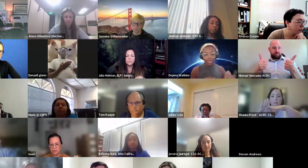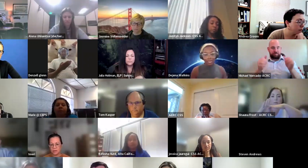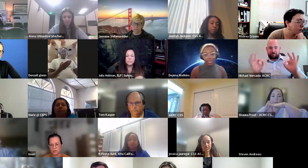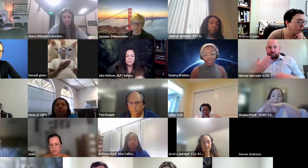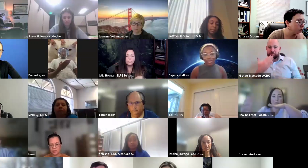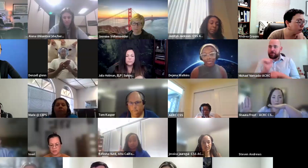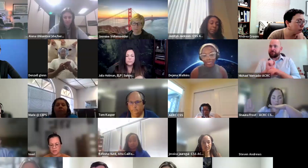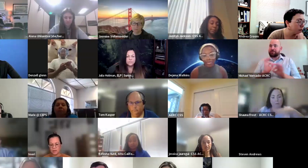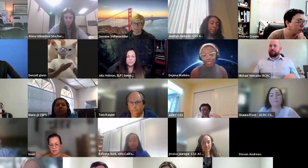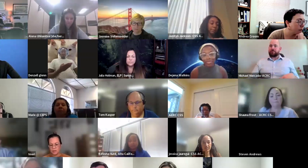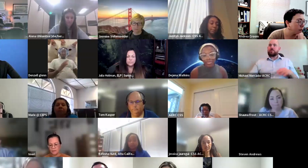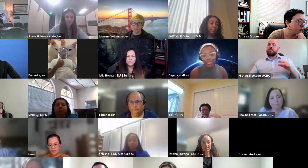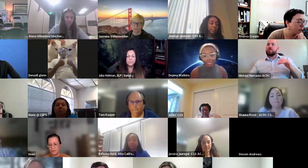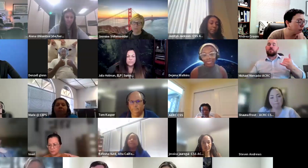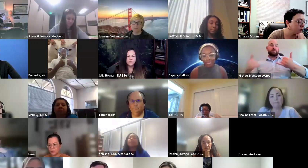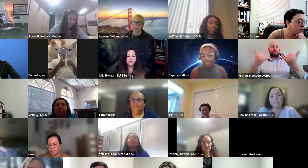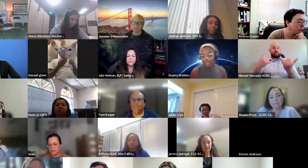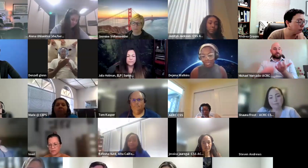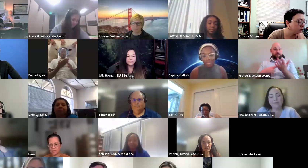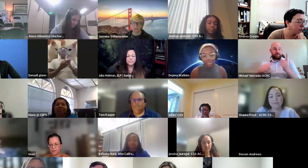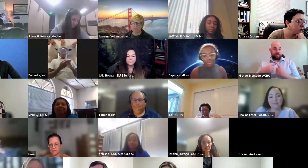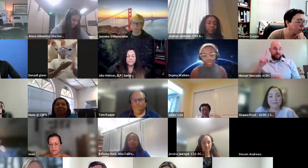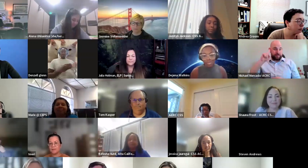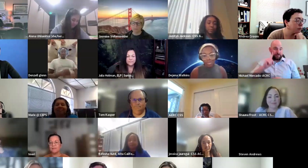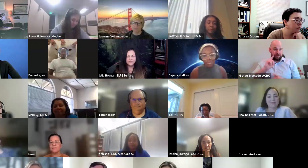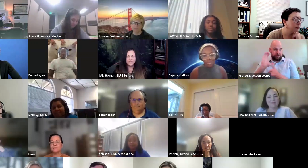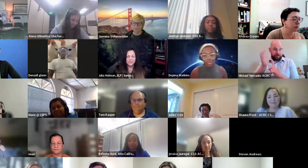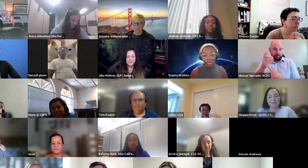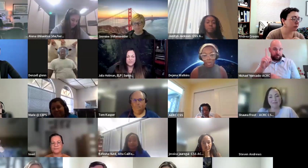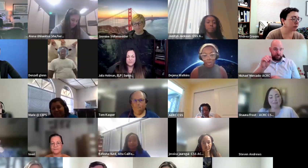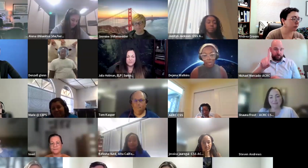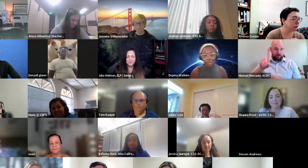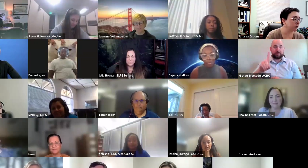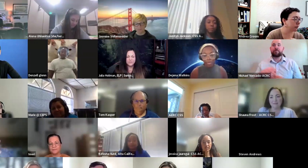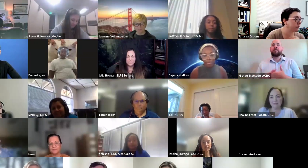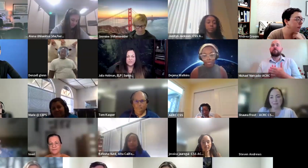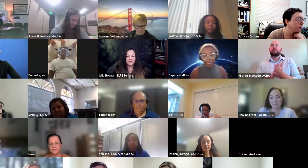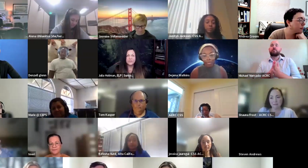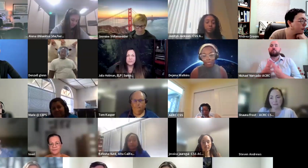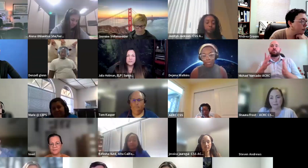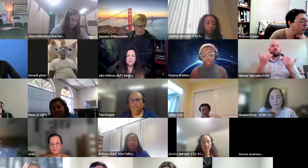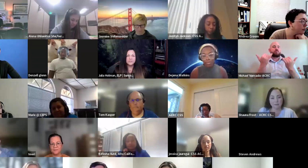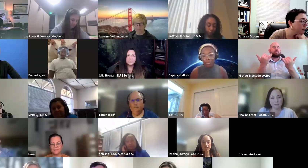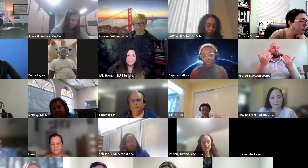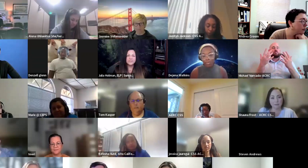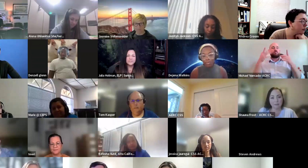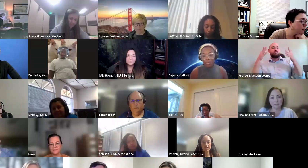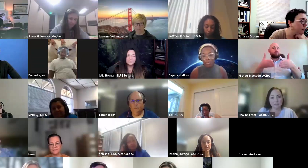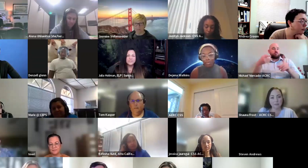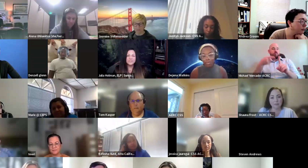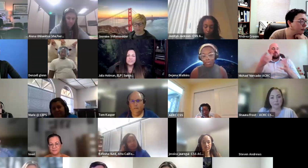evacuate. Got it? All right, good job. Moving on to our Deaf Culture 101.